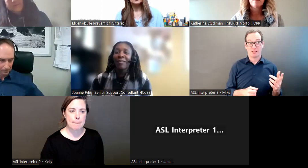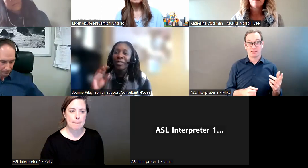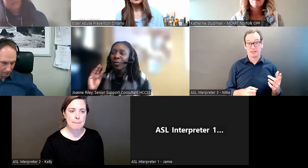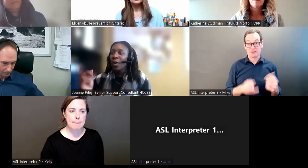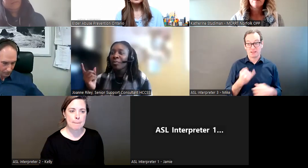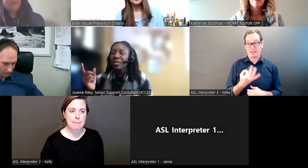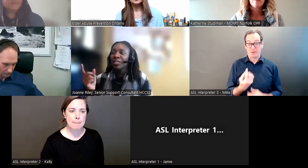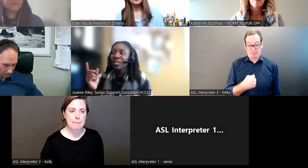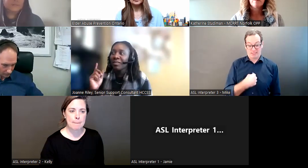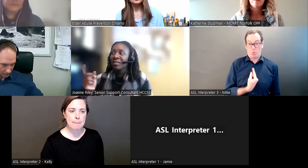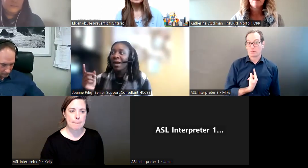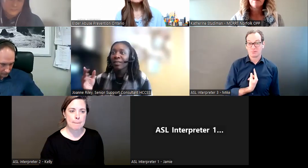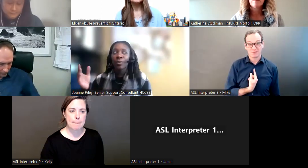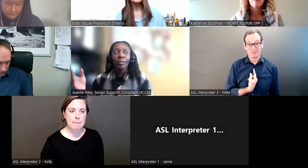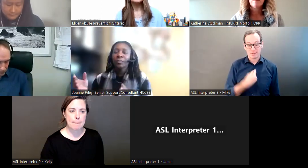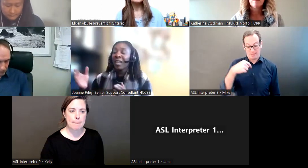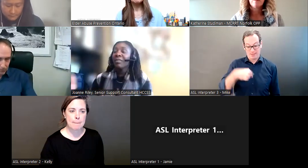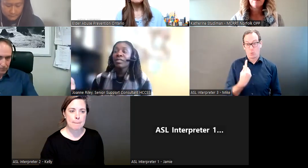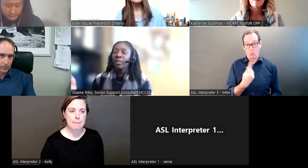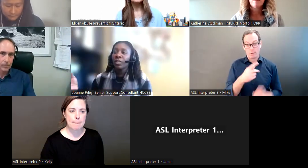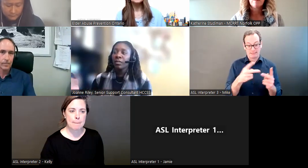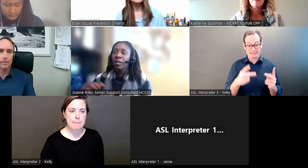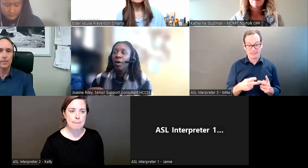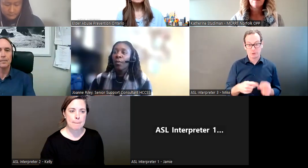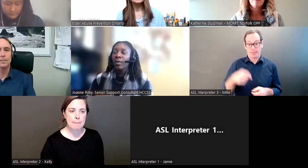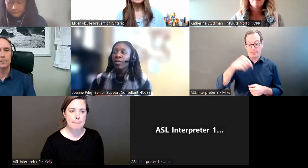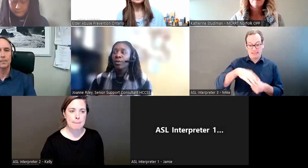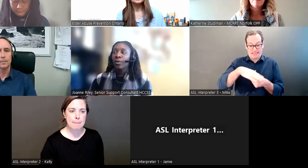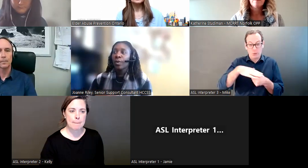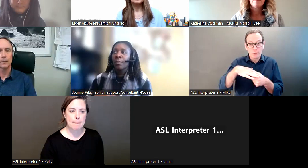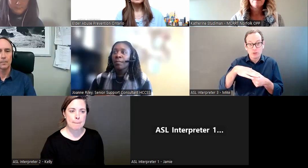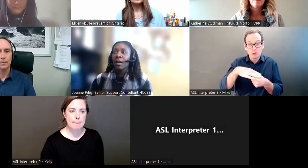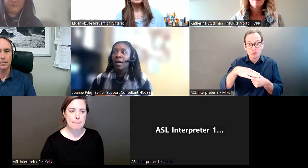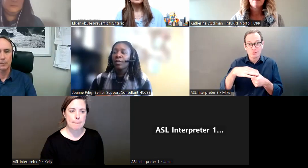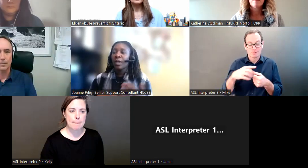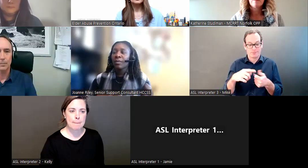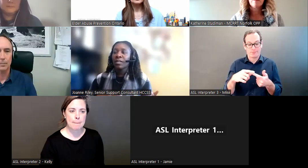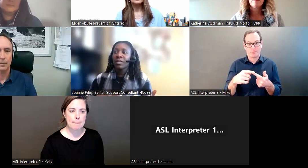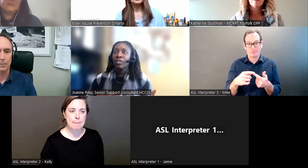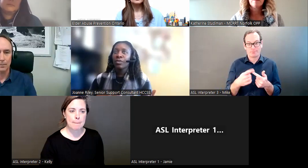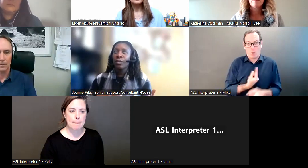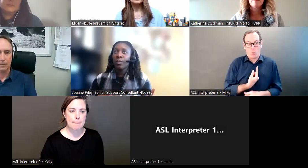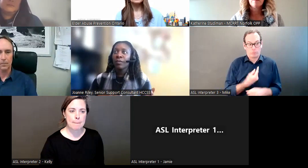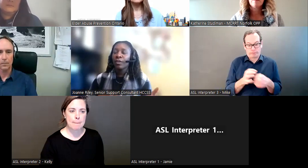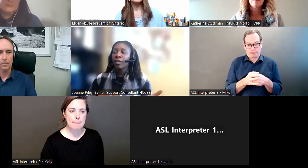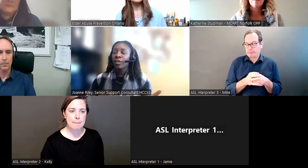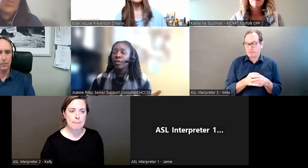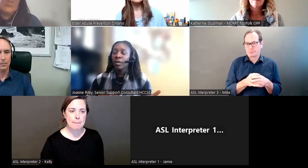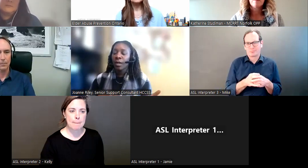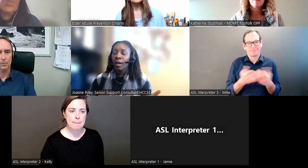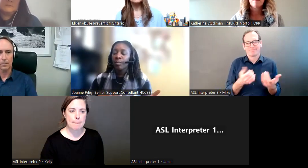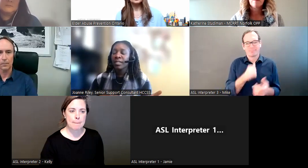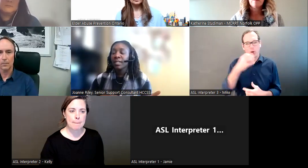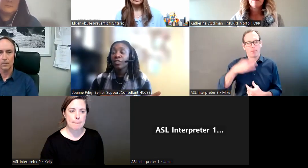only have this one position in this silo in this region, when we know, I know when I was listening to one of the